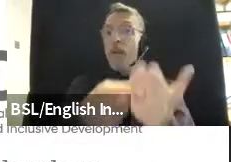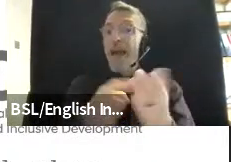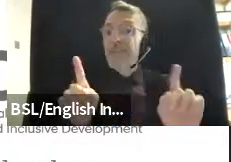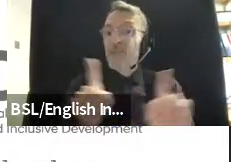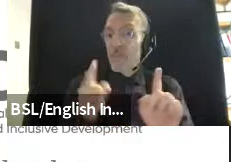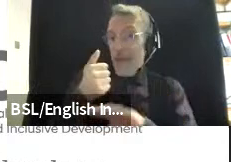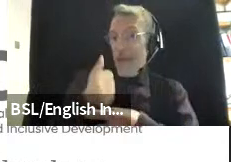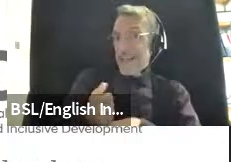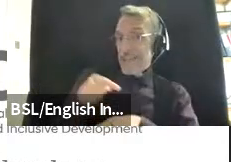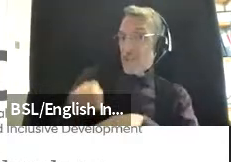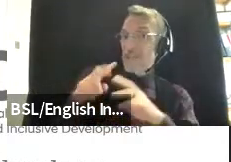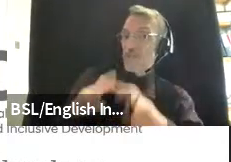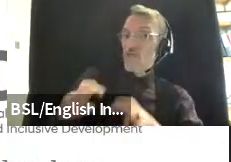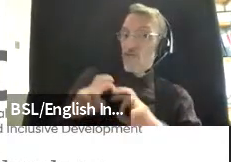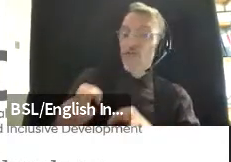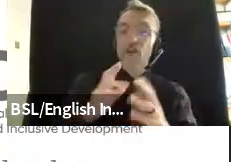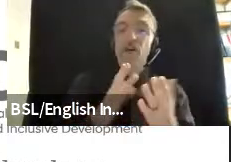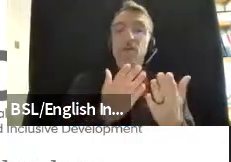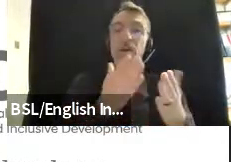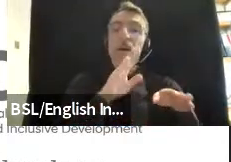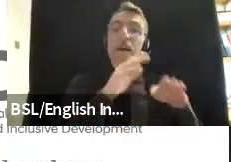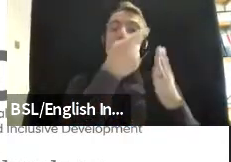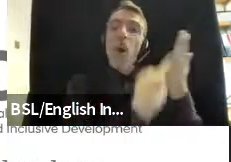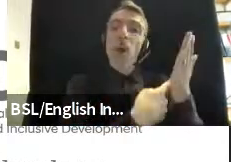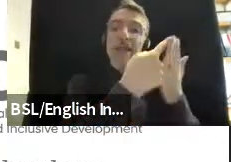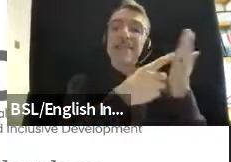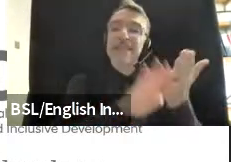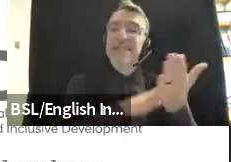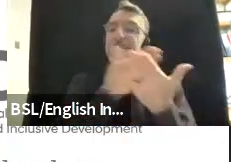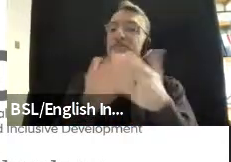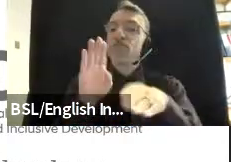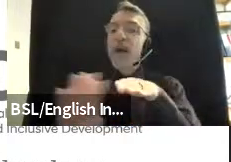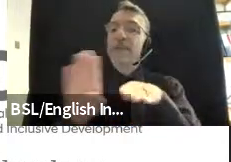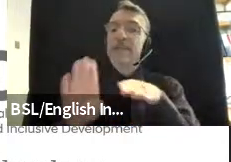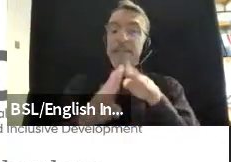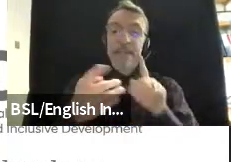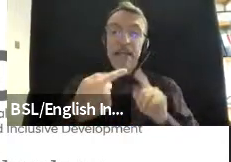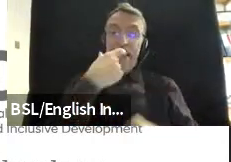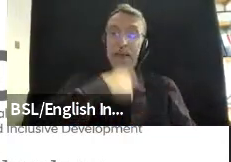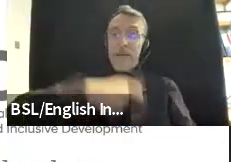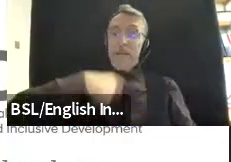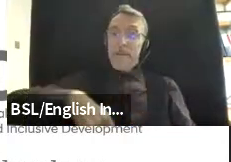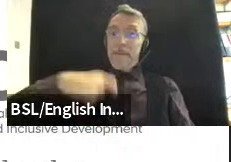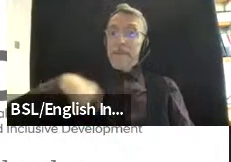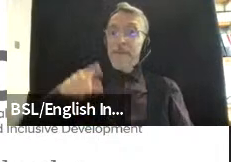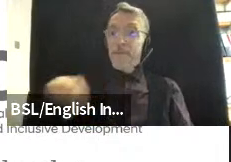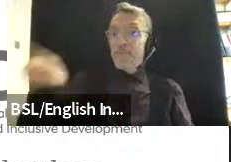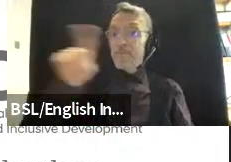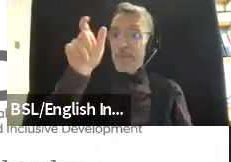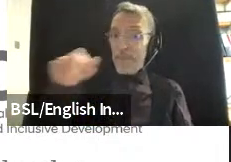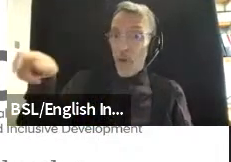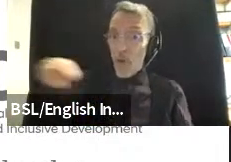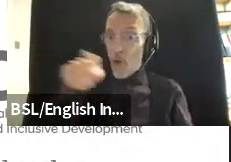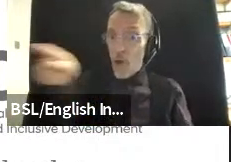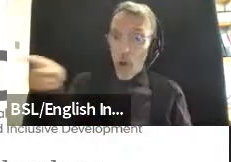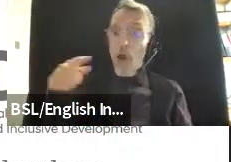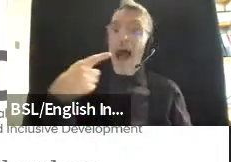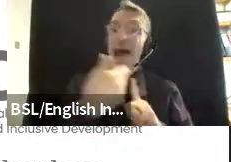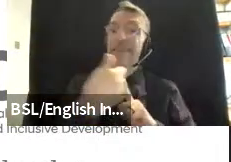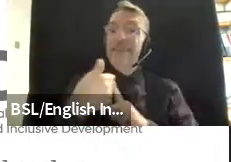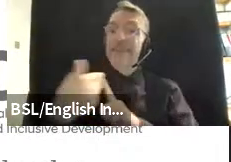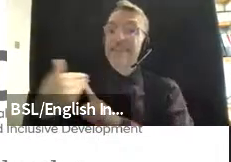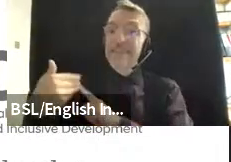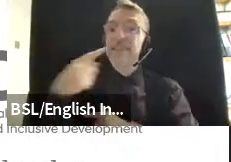Development, policy, and practice should recognize that people have multiple identities and that these can sometimes exacerbate